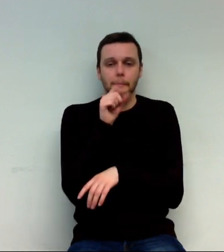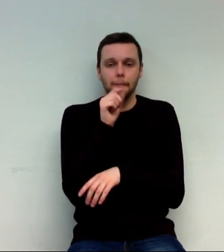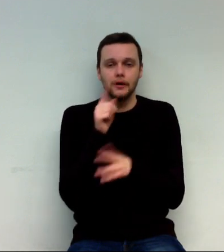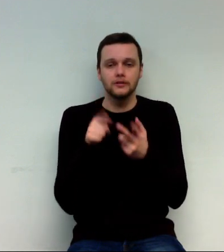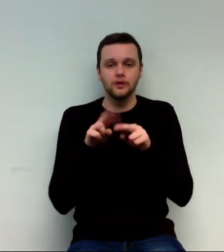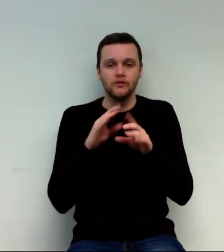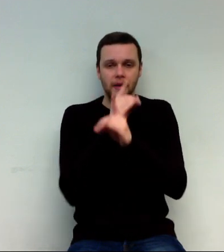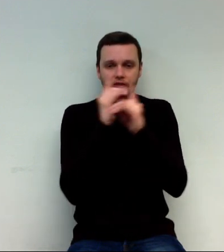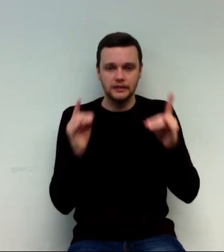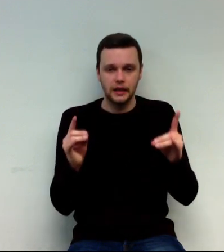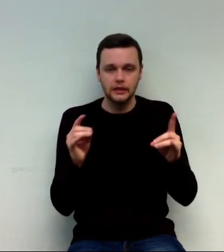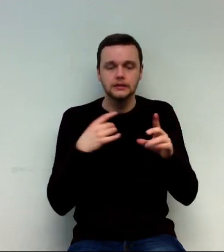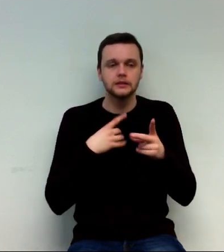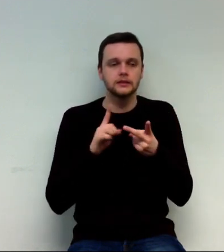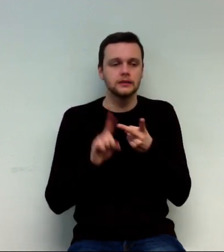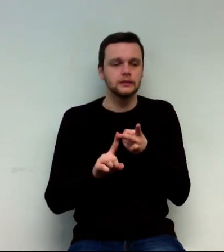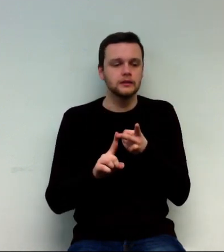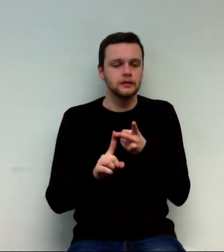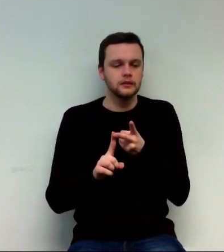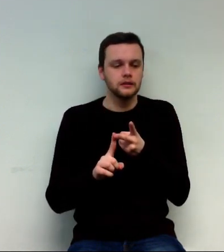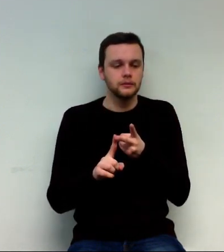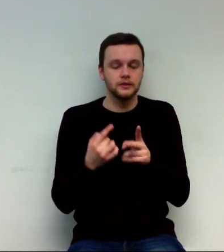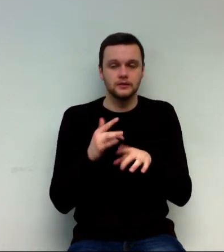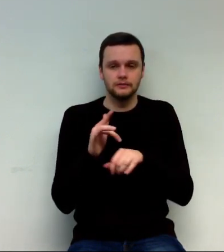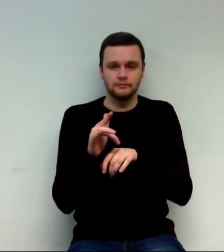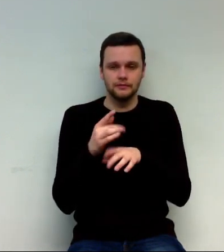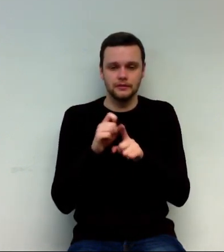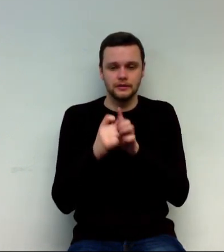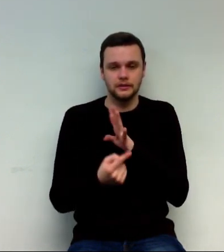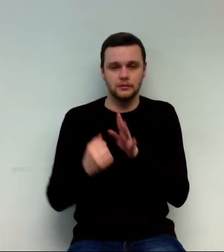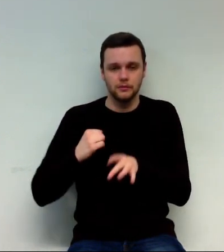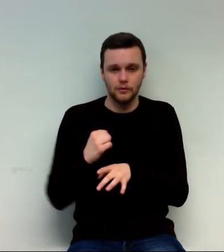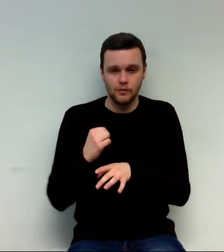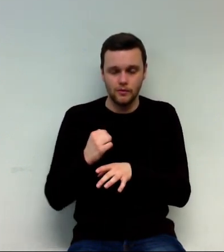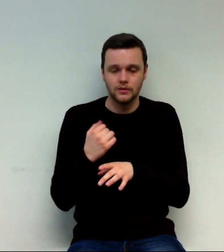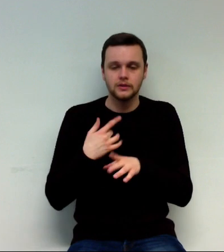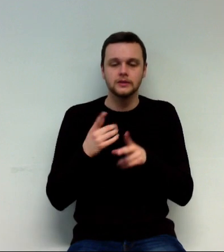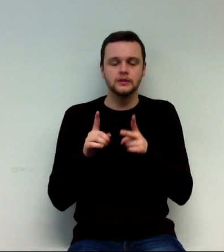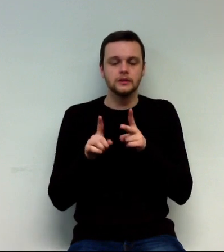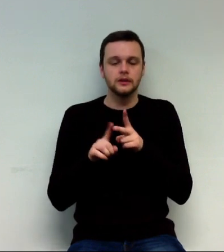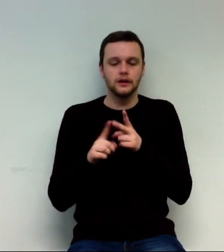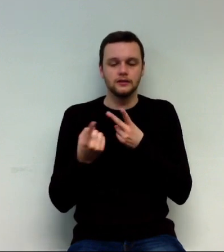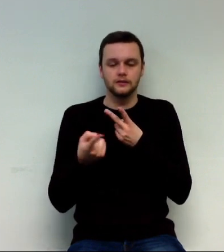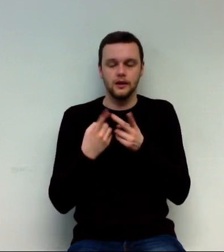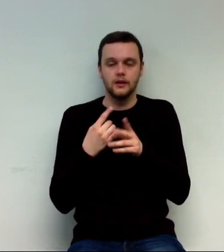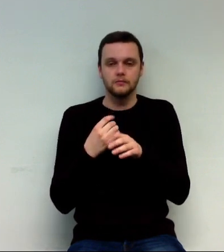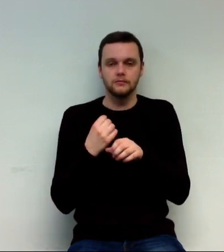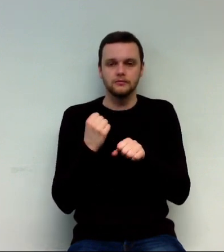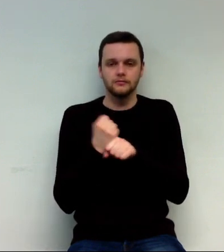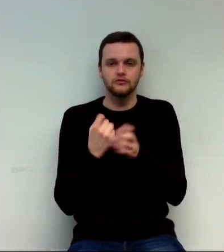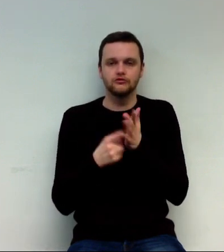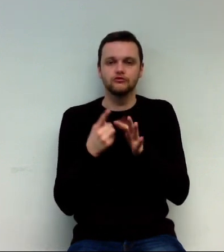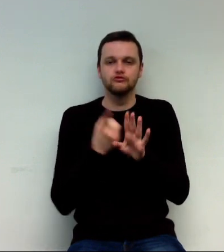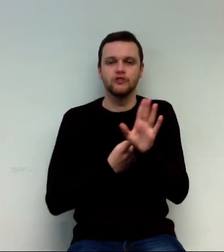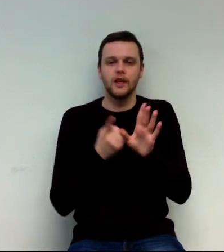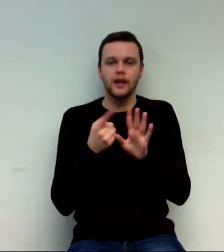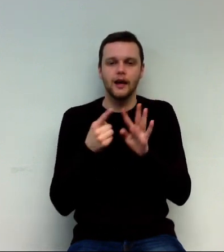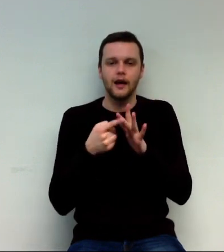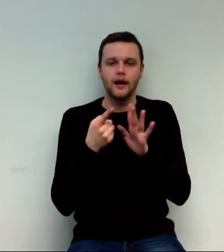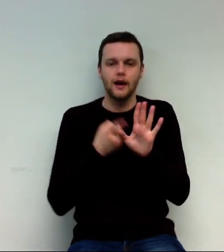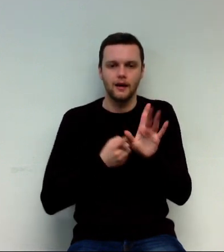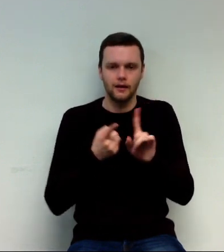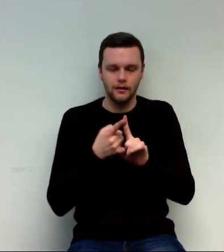is a disabled-led theatre company in Scotland, or Grey Eye, again, another disabled-led theatre company in England. Both have loads